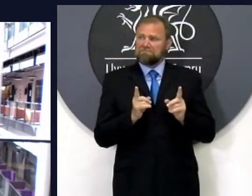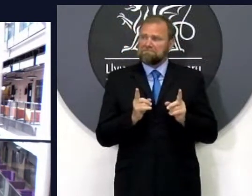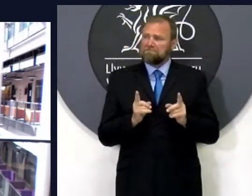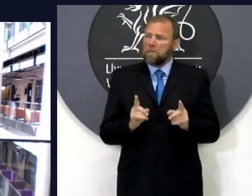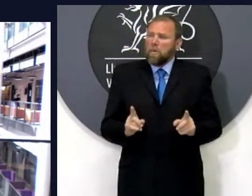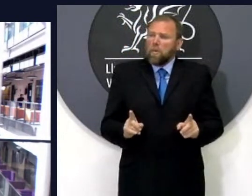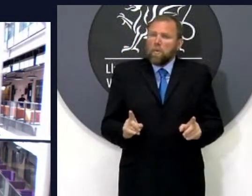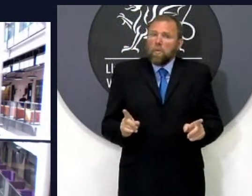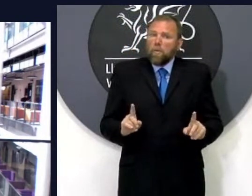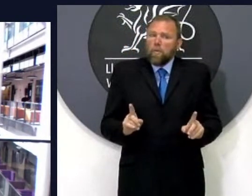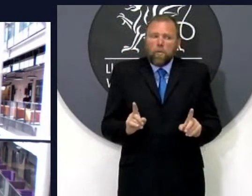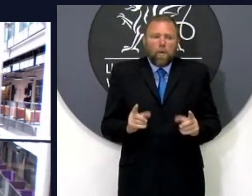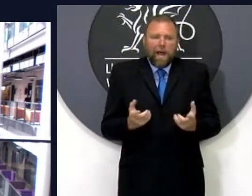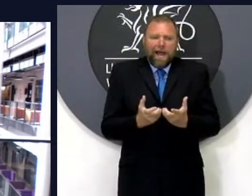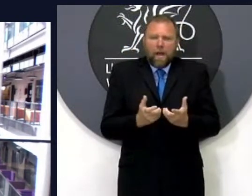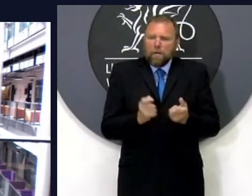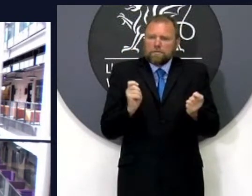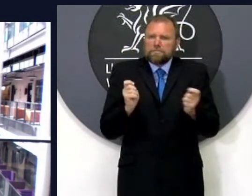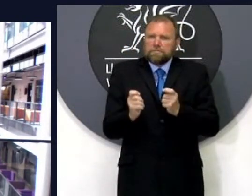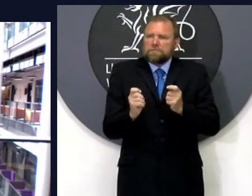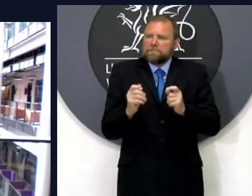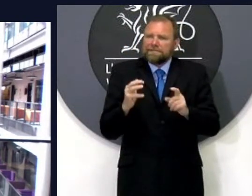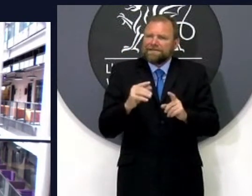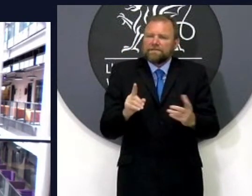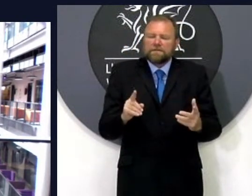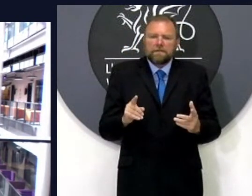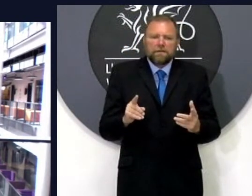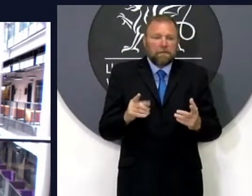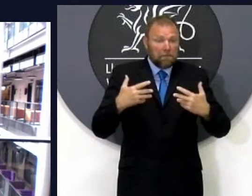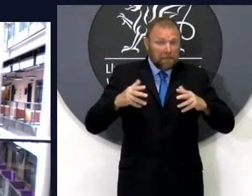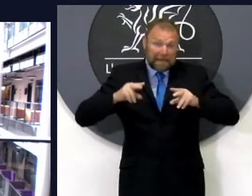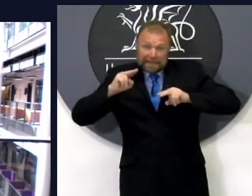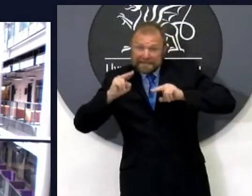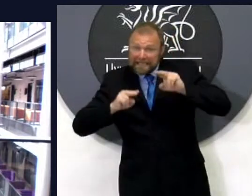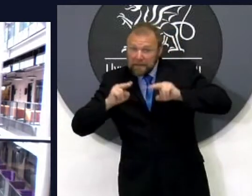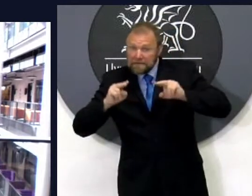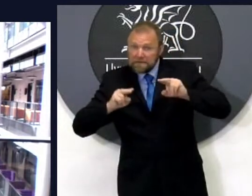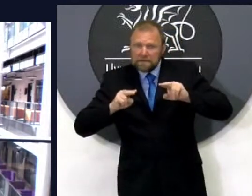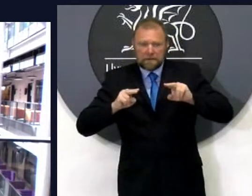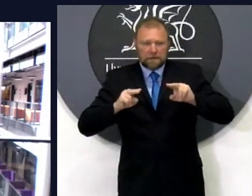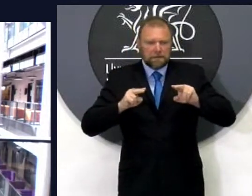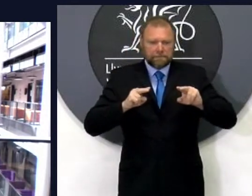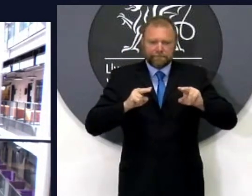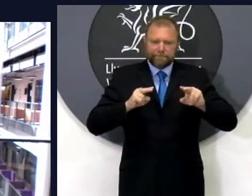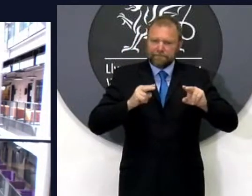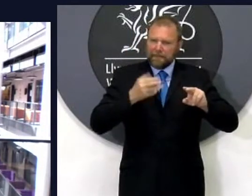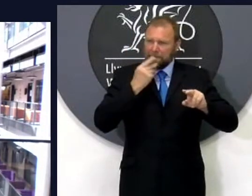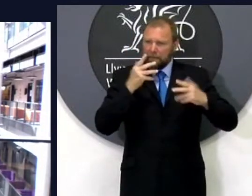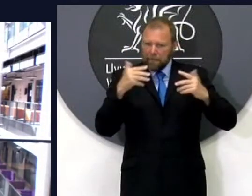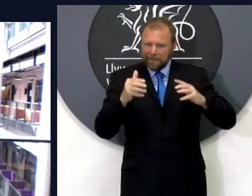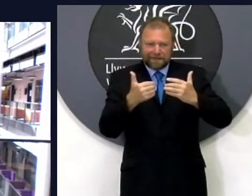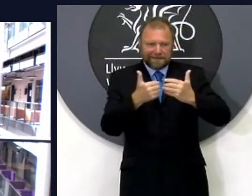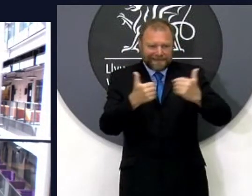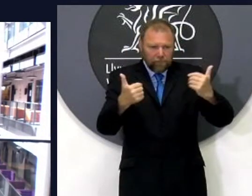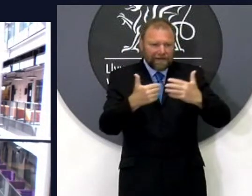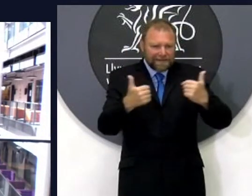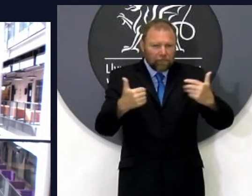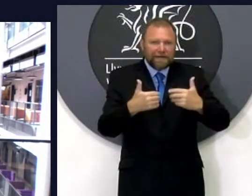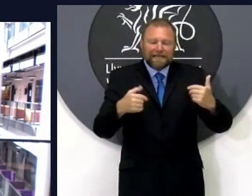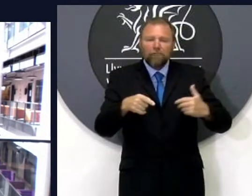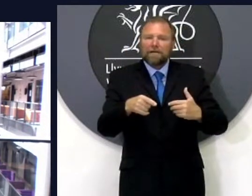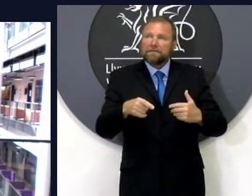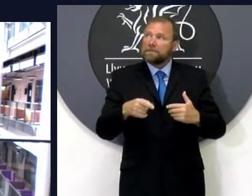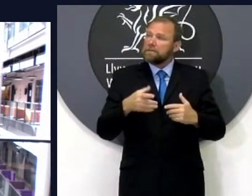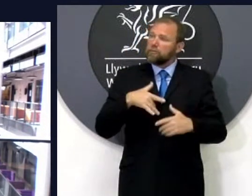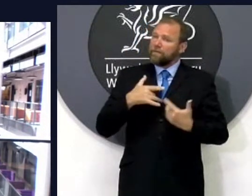would make? Have you made any assessment in terms of the impact that separation has had on the most vulnerable people while those